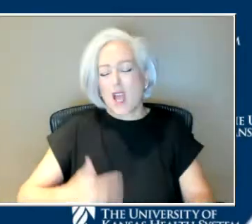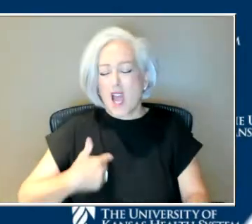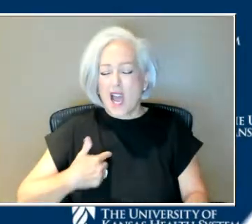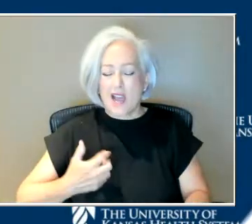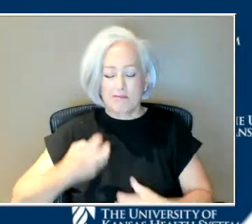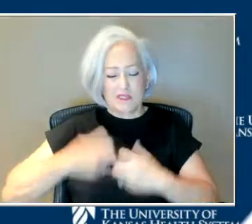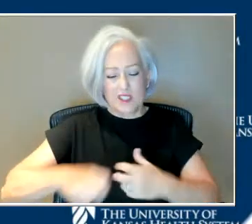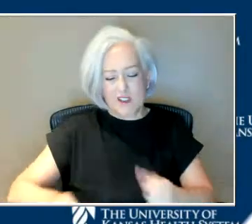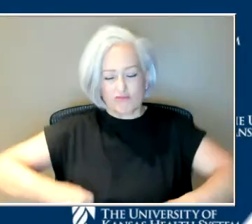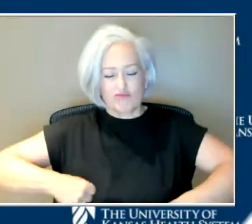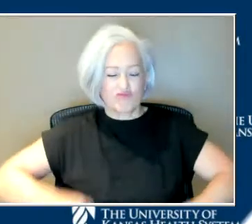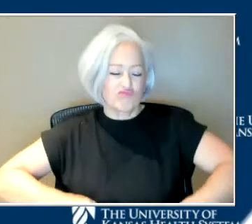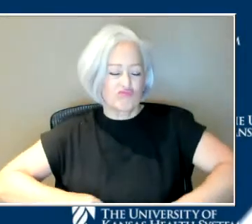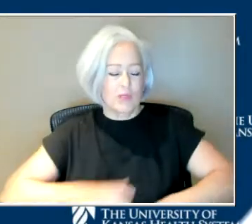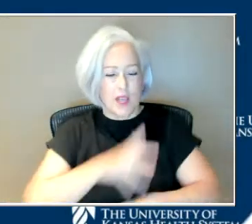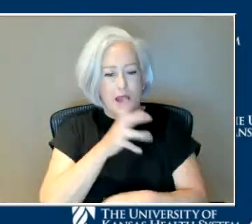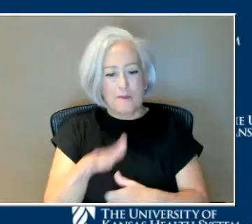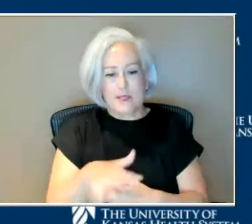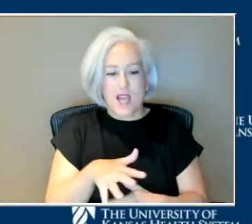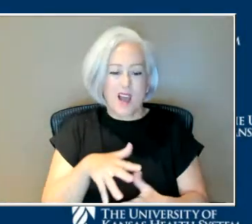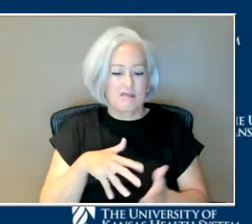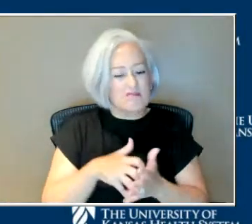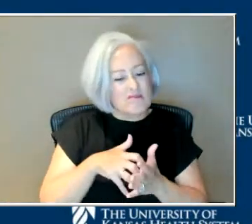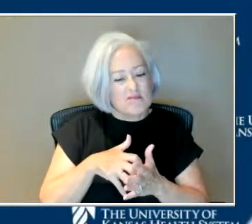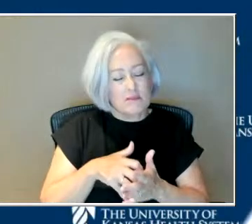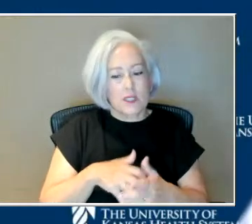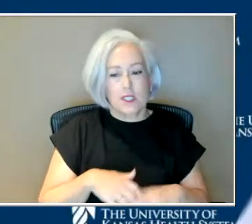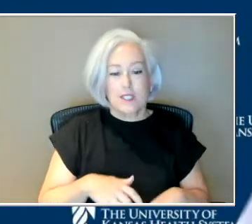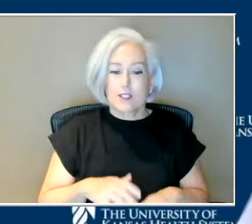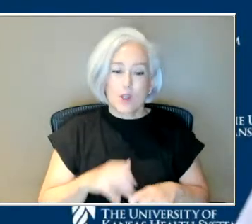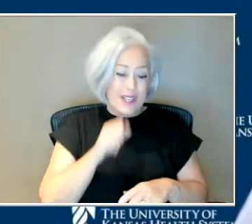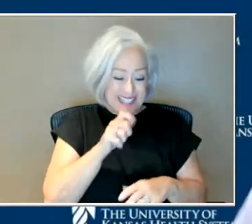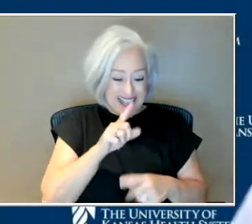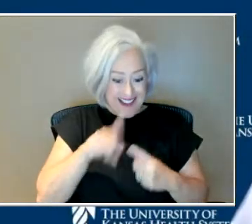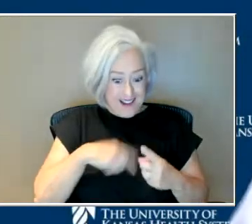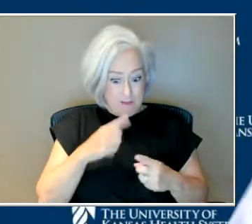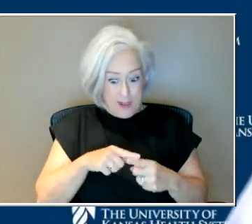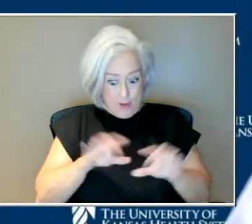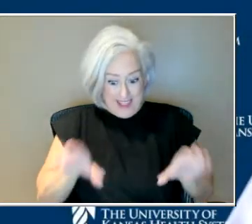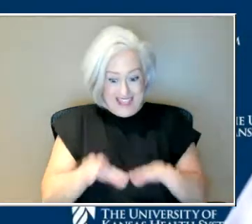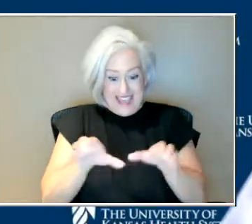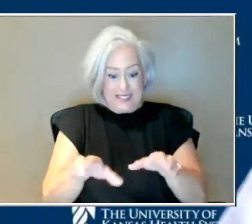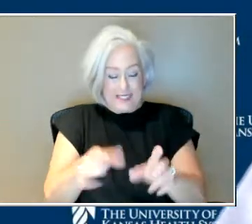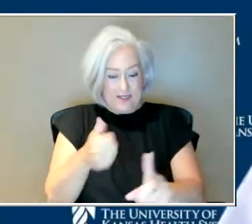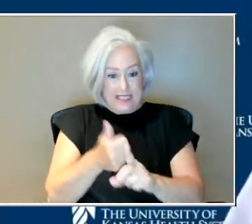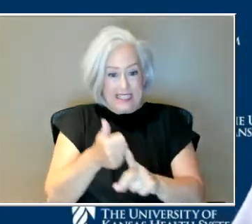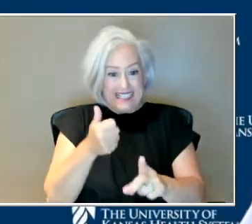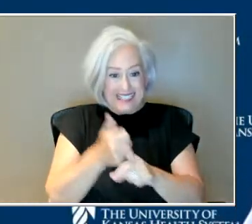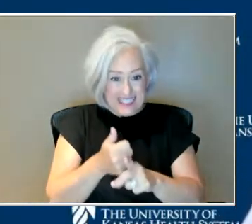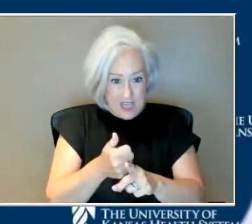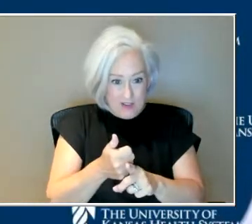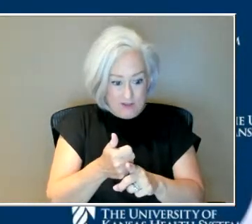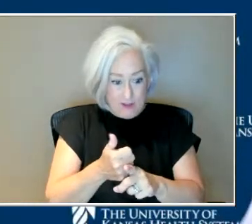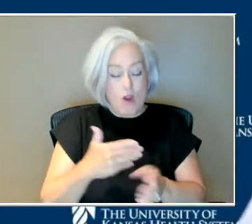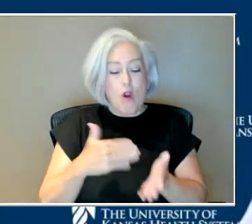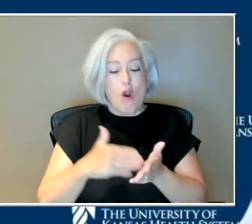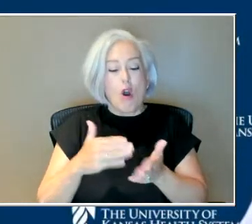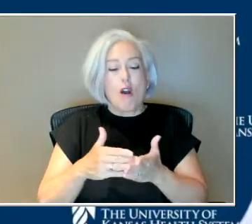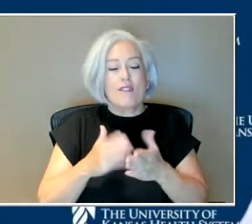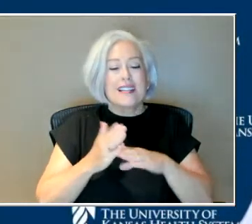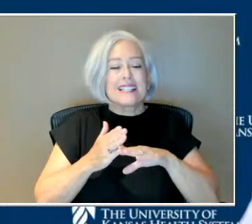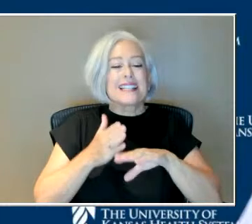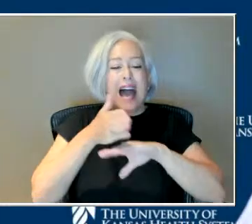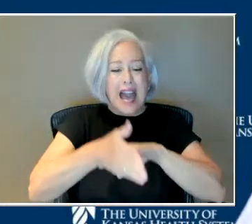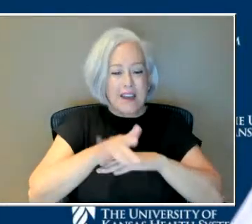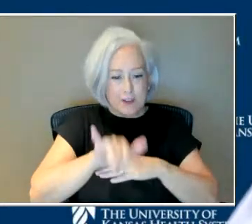through and get it done. And actually, it's not necessarily doing the activity that always gets people in trouble and feeling the symptoms then. It's a lot of times the after effect or a day or